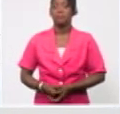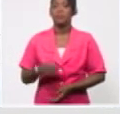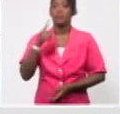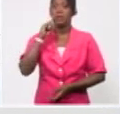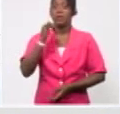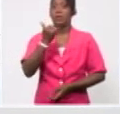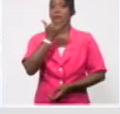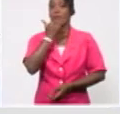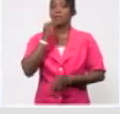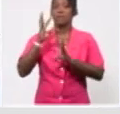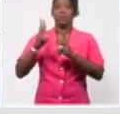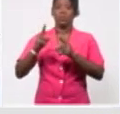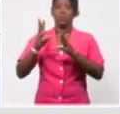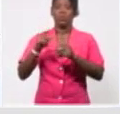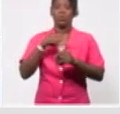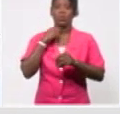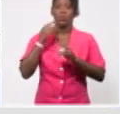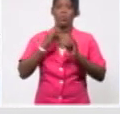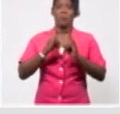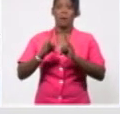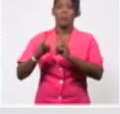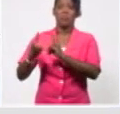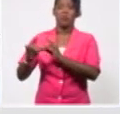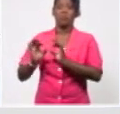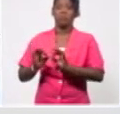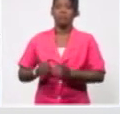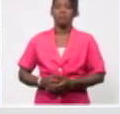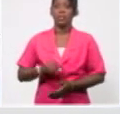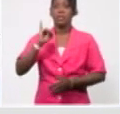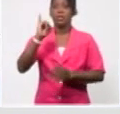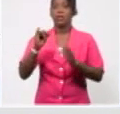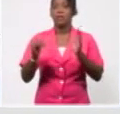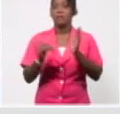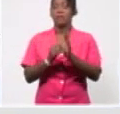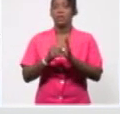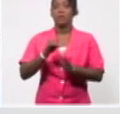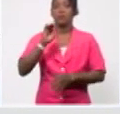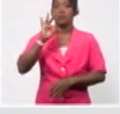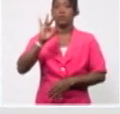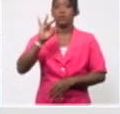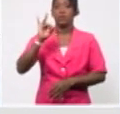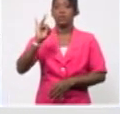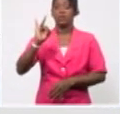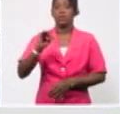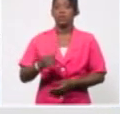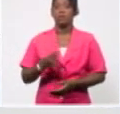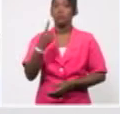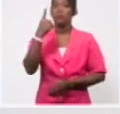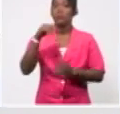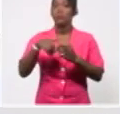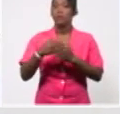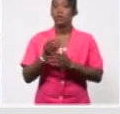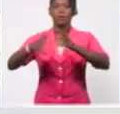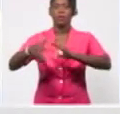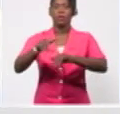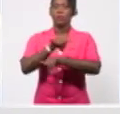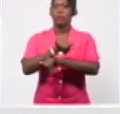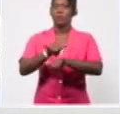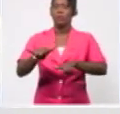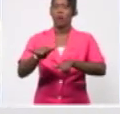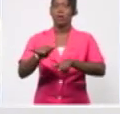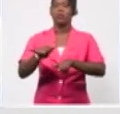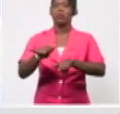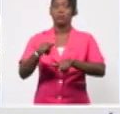910,078 COVID-19 fatalities and a mortality rate of 3.22%.